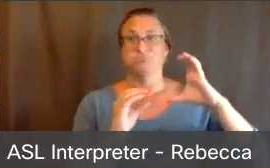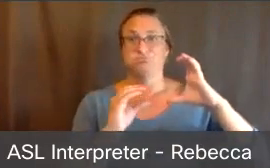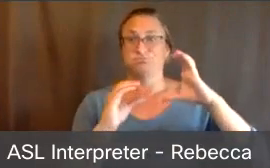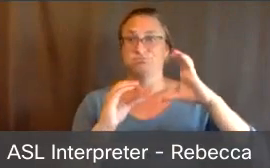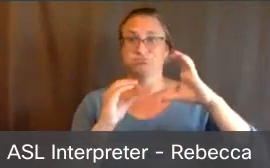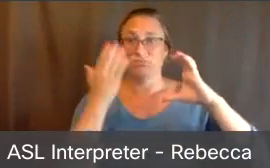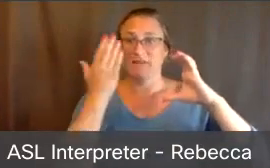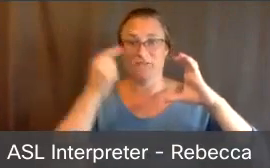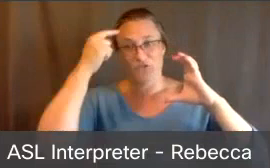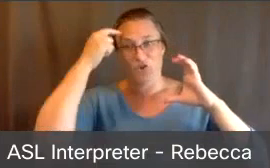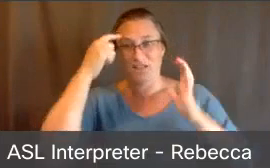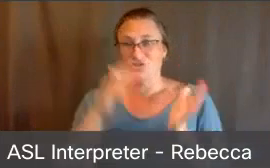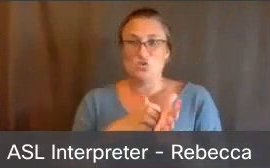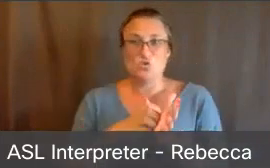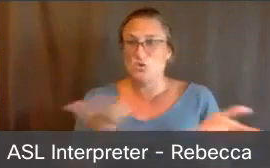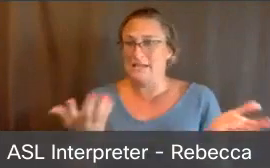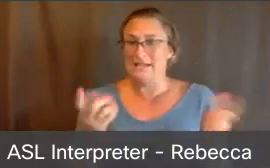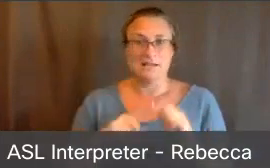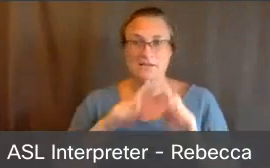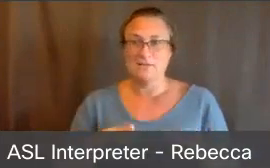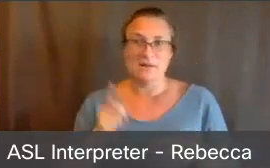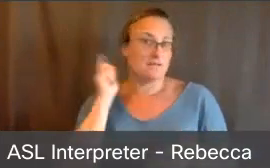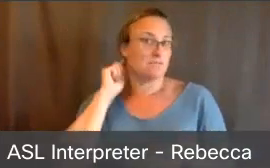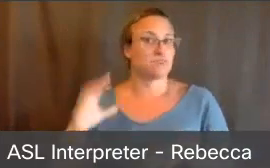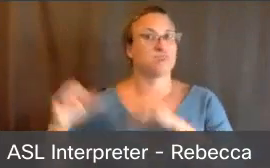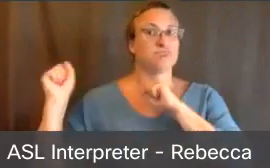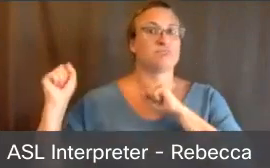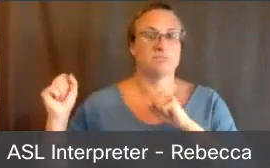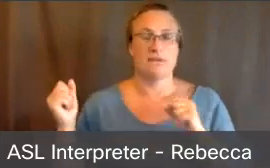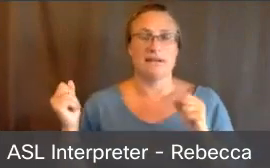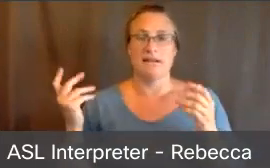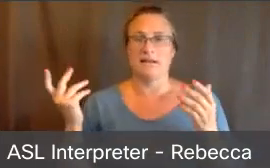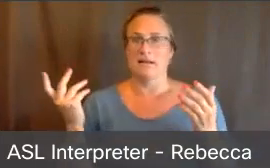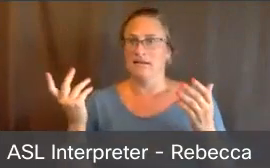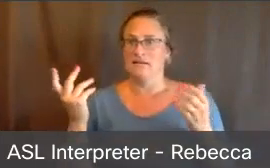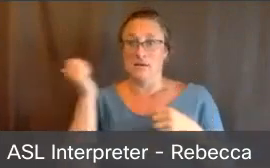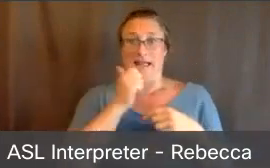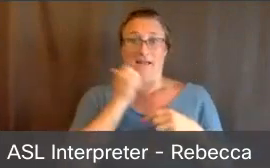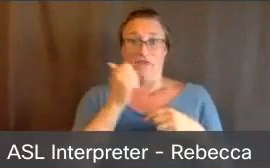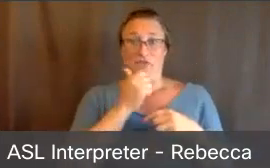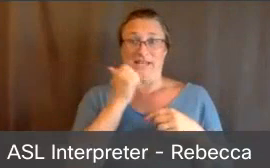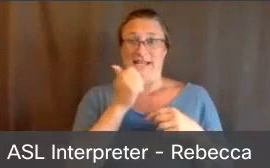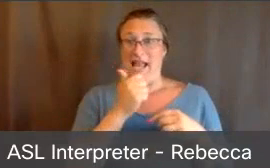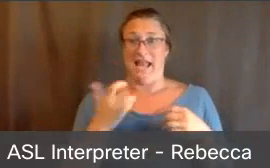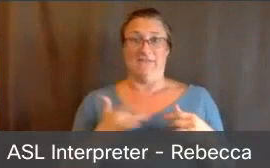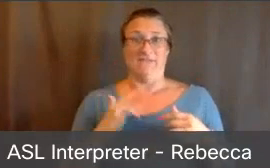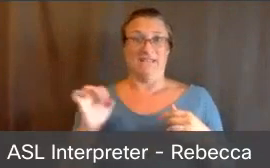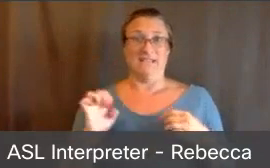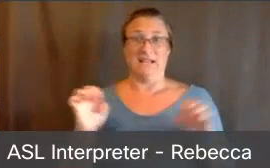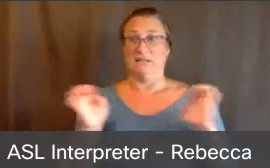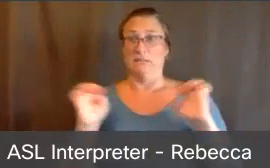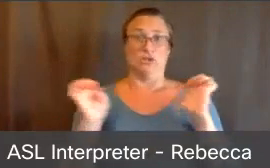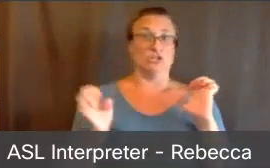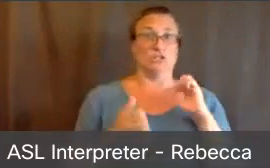front part of our brain is too weak to kind of respond. And so we live our life in a constant state of